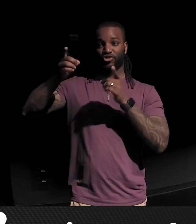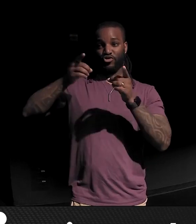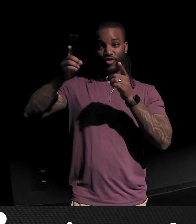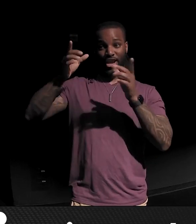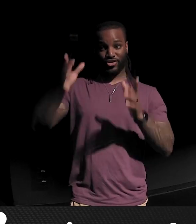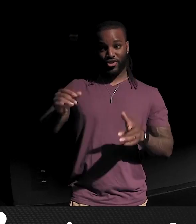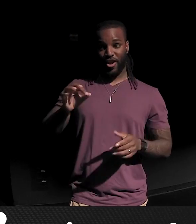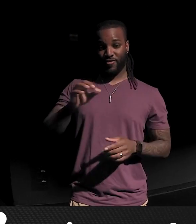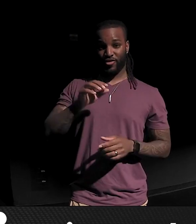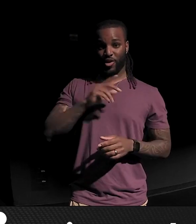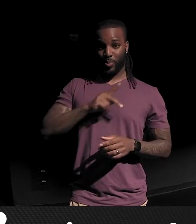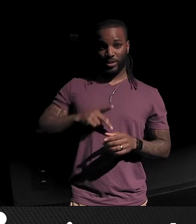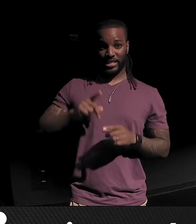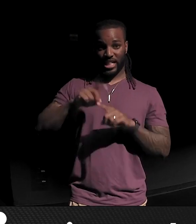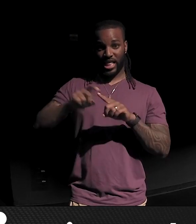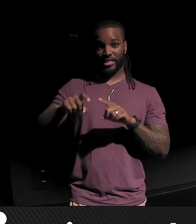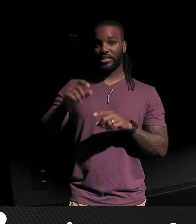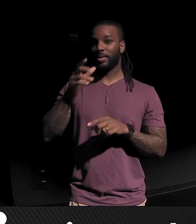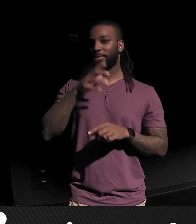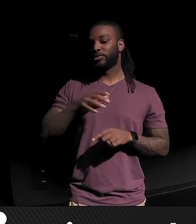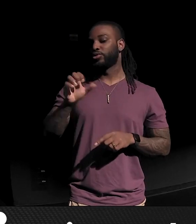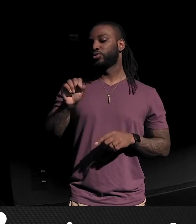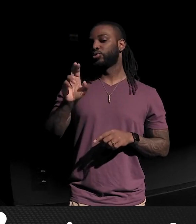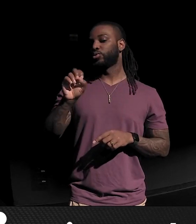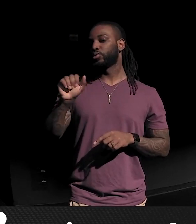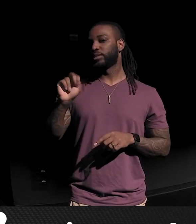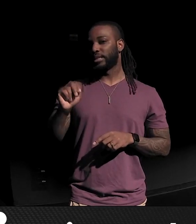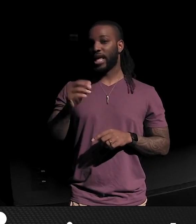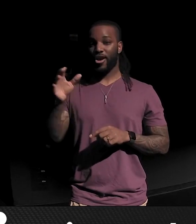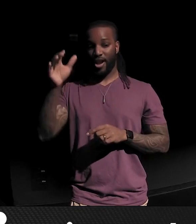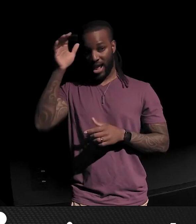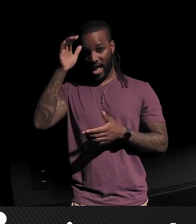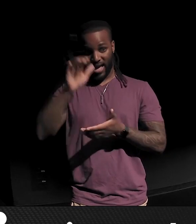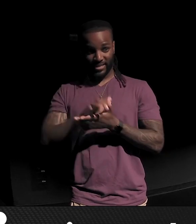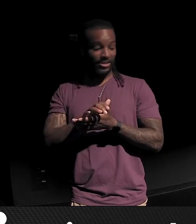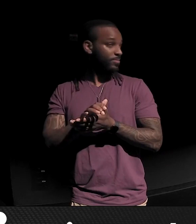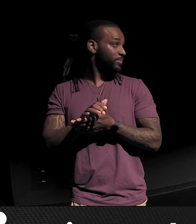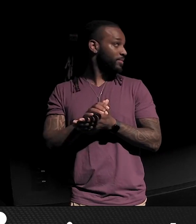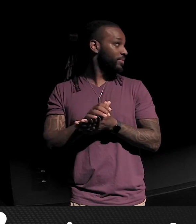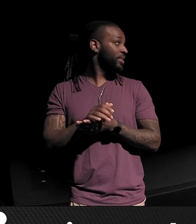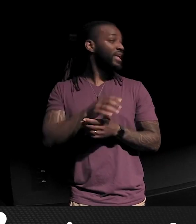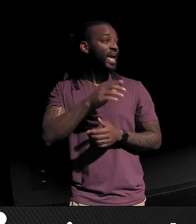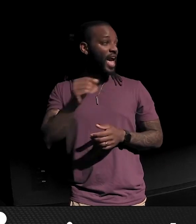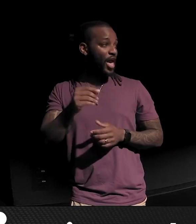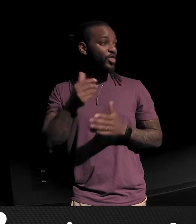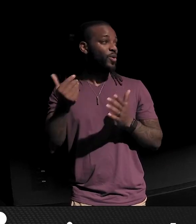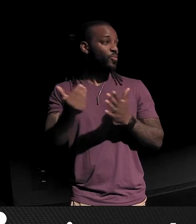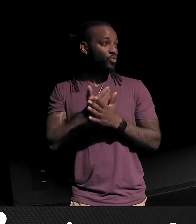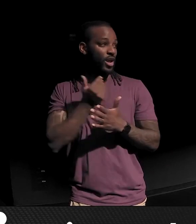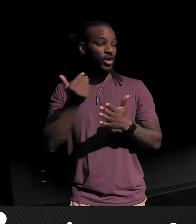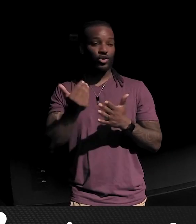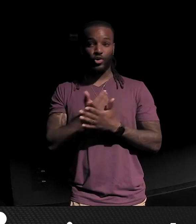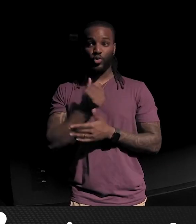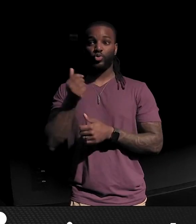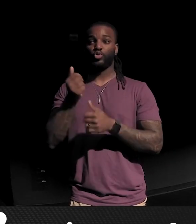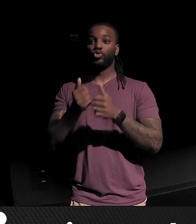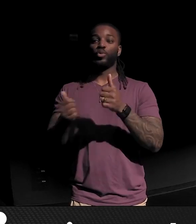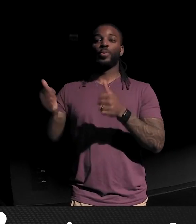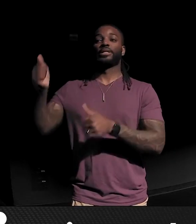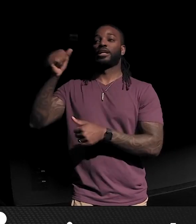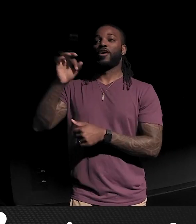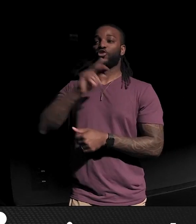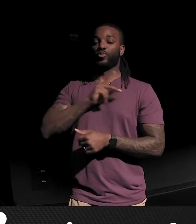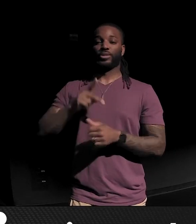Princeton Closet, Mrs. Susan Wider, and her husband, as well as the brand new superintendent of Princeton